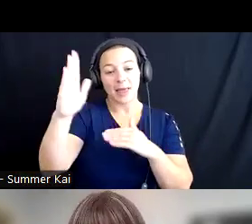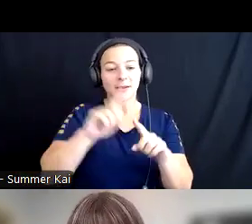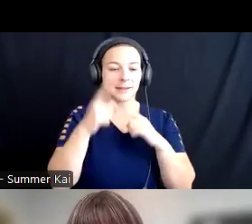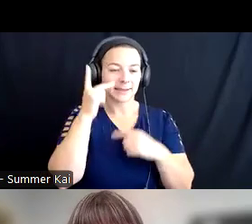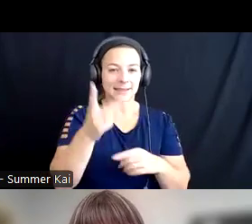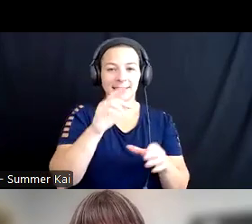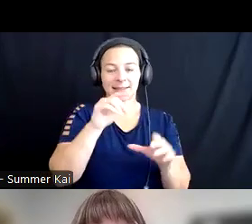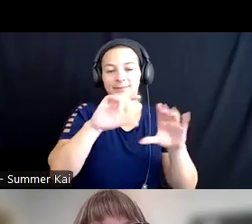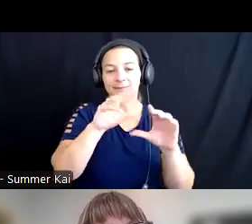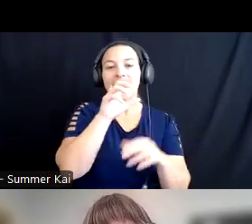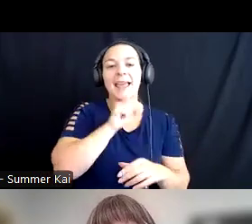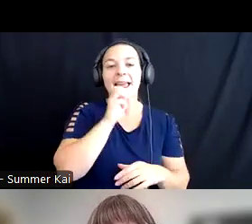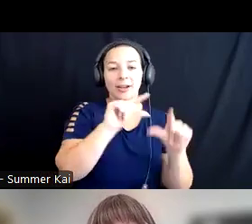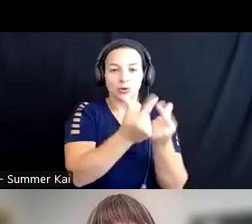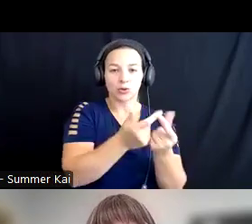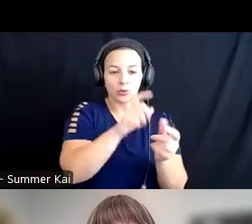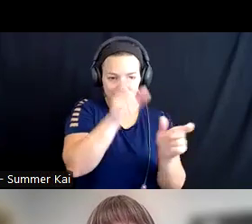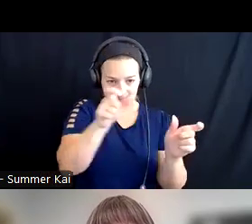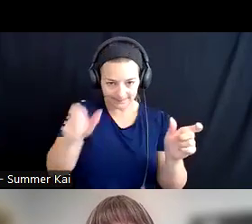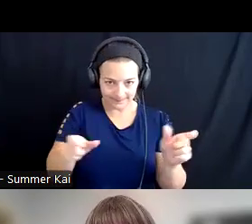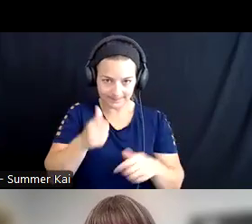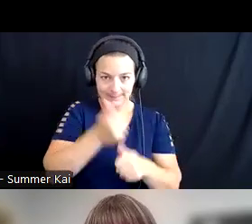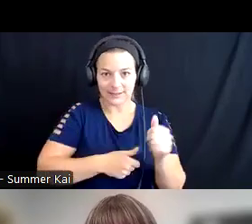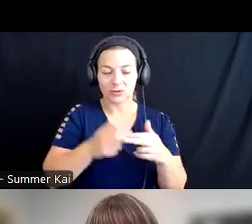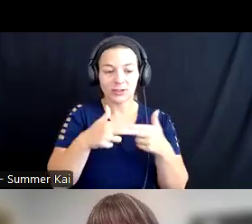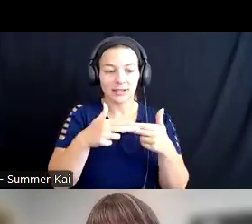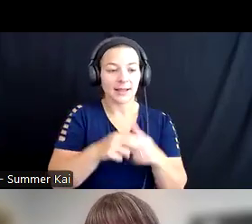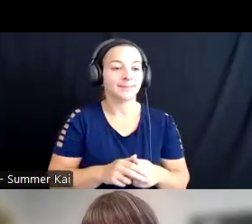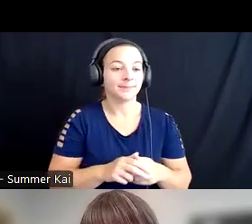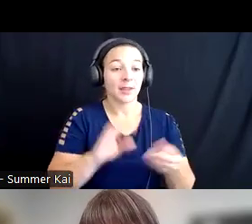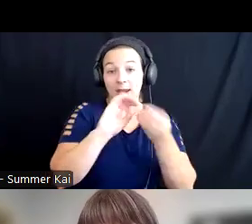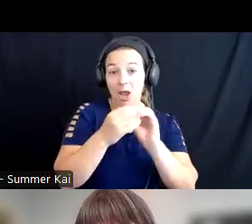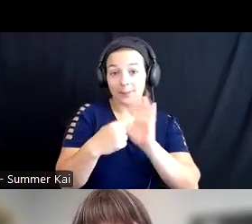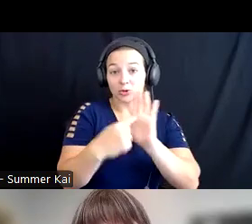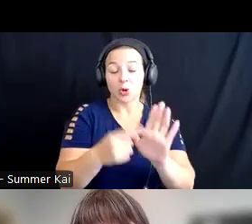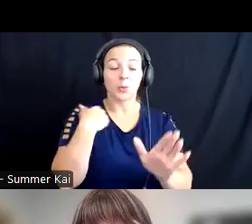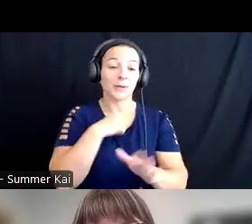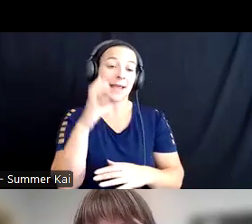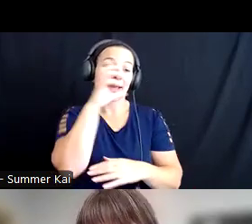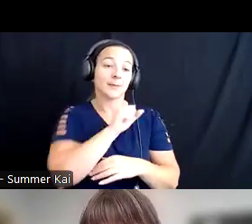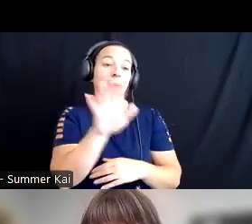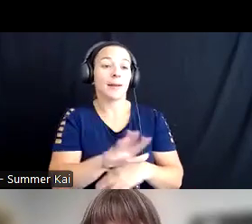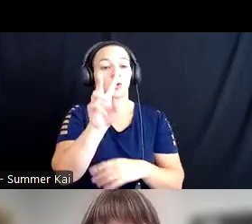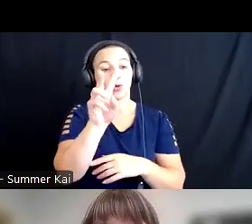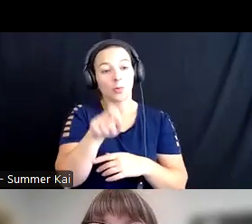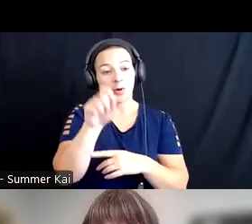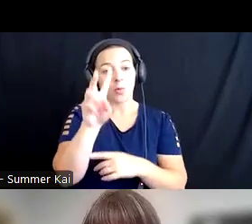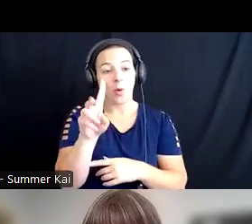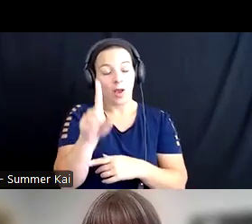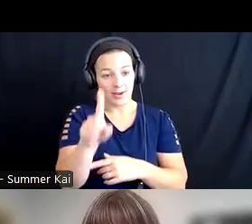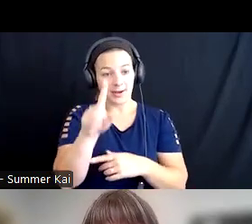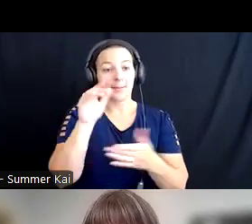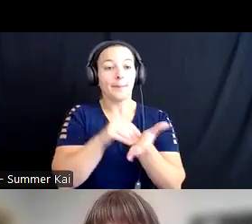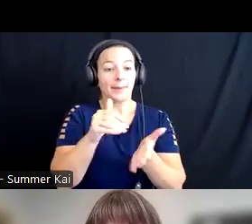there. Next slide, please. Numerically, we estimate that there are about 2.1 million homeowner households in